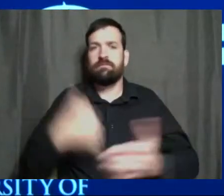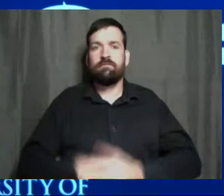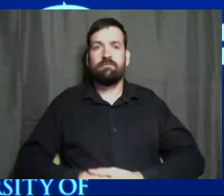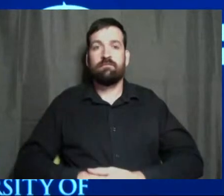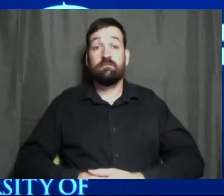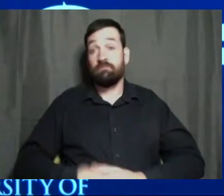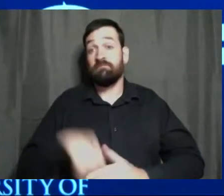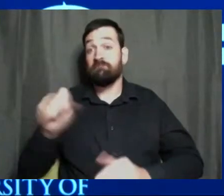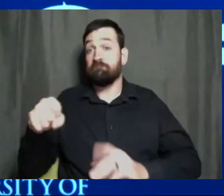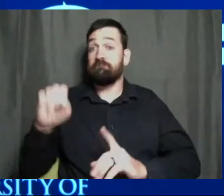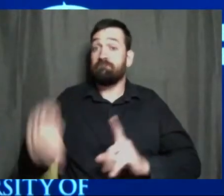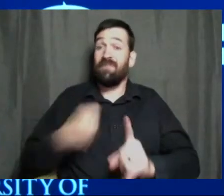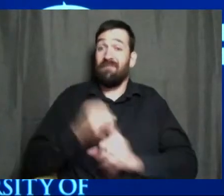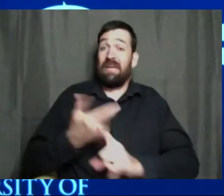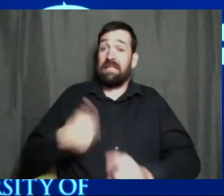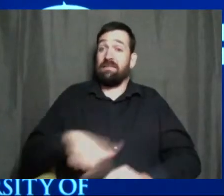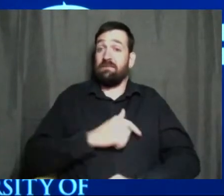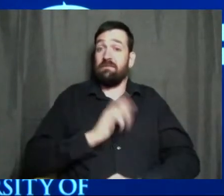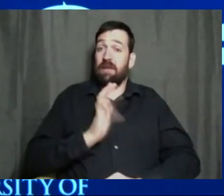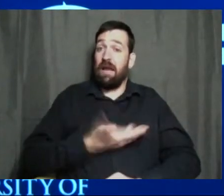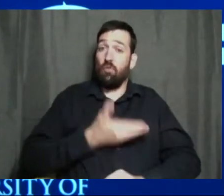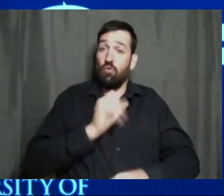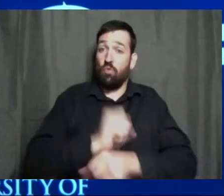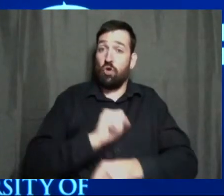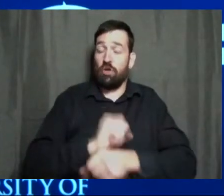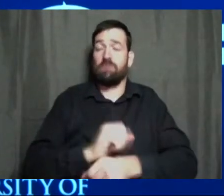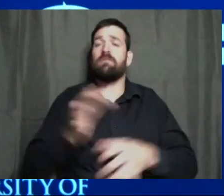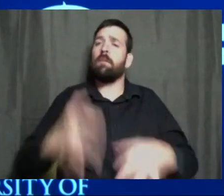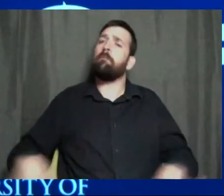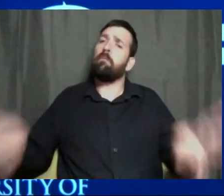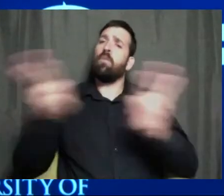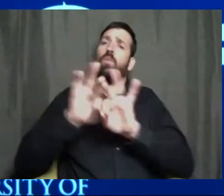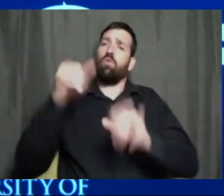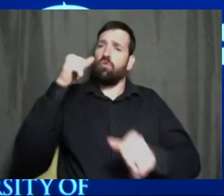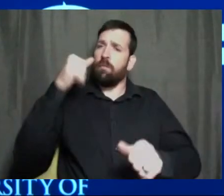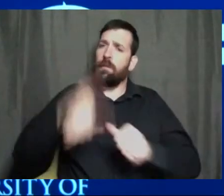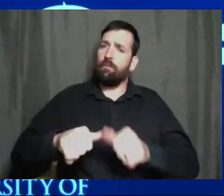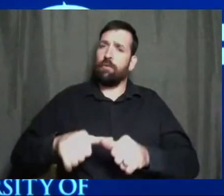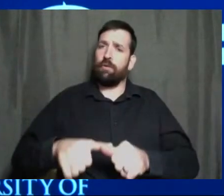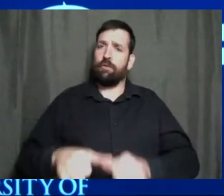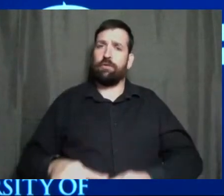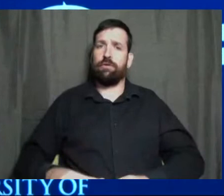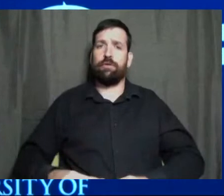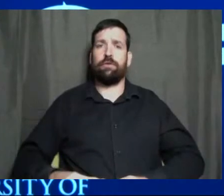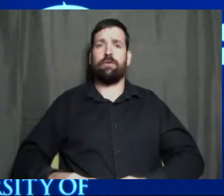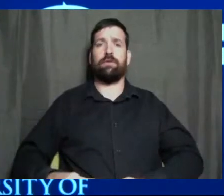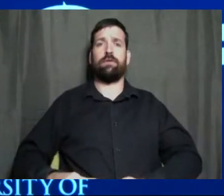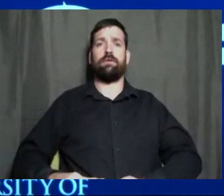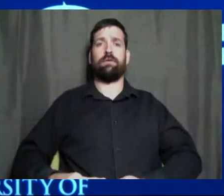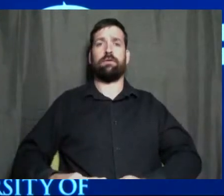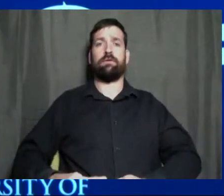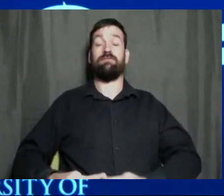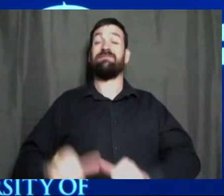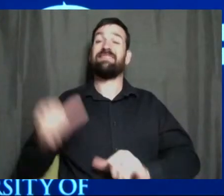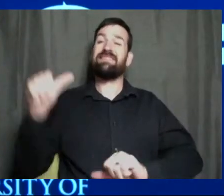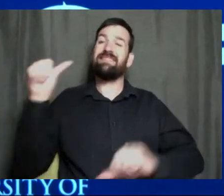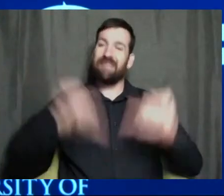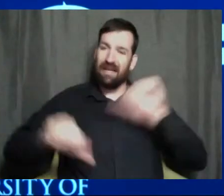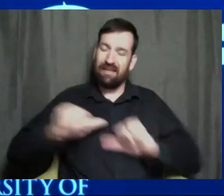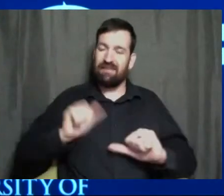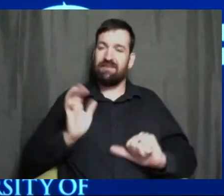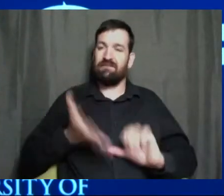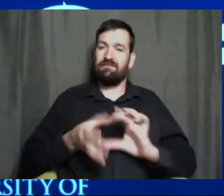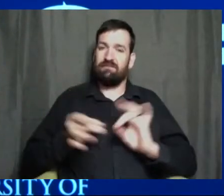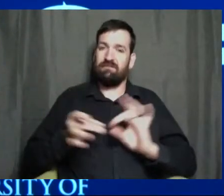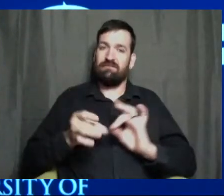our work, I think. It's important to remember that in science we have a saying that says anecdotes are